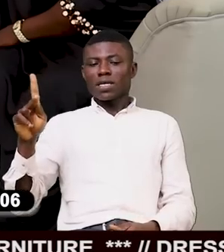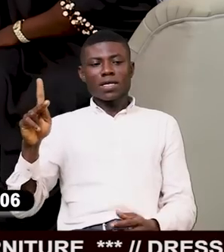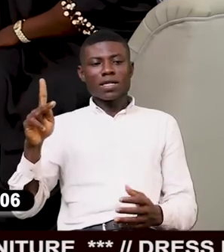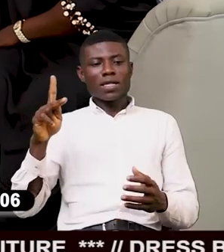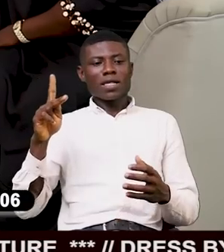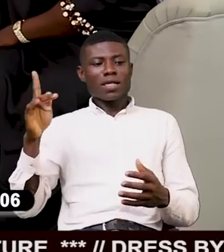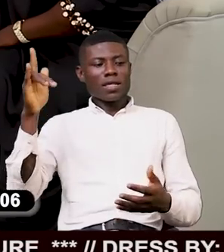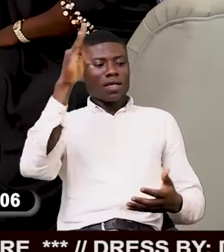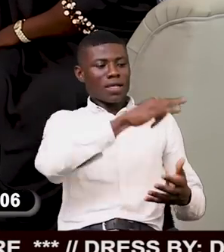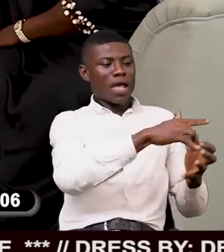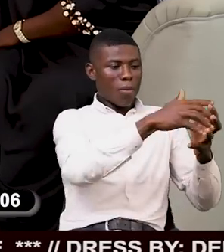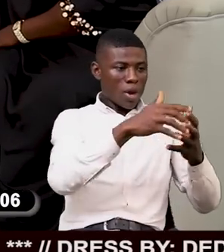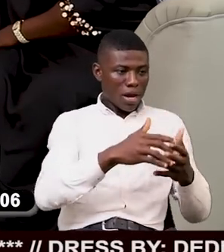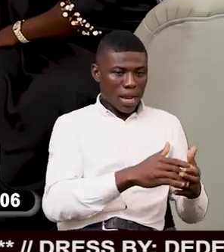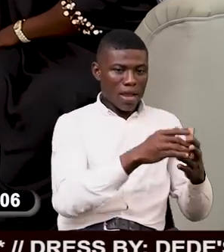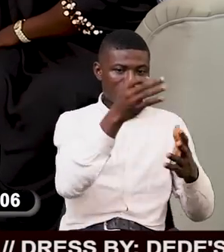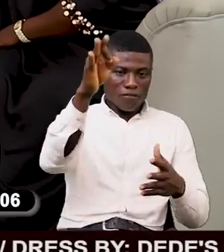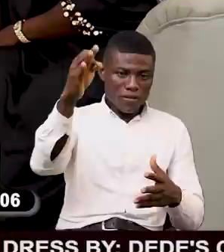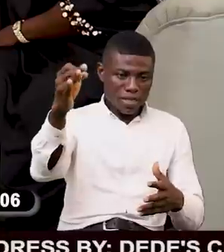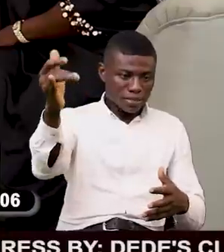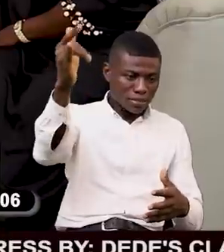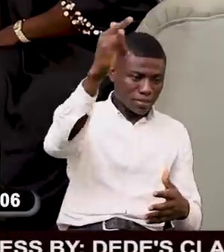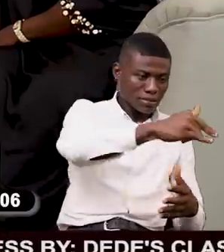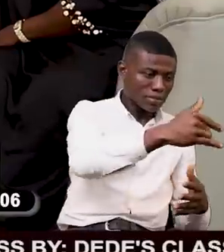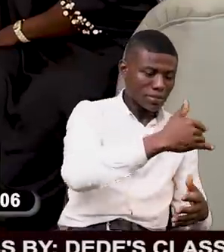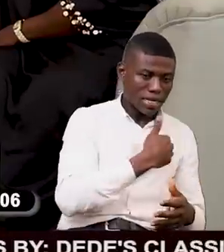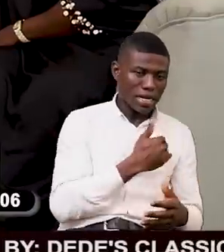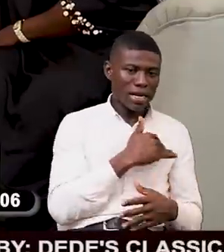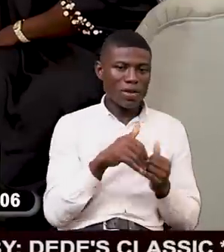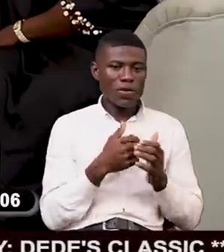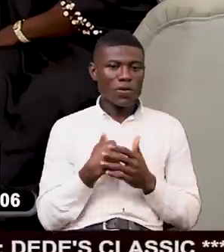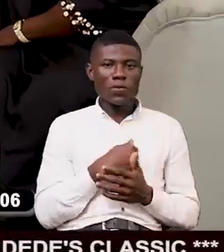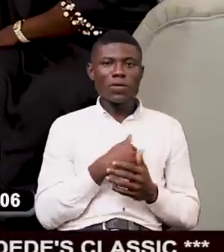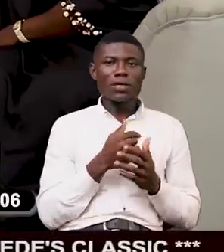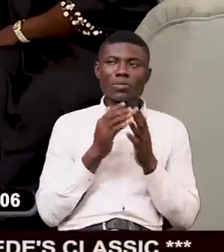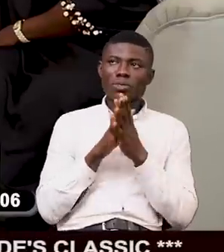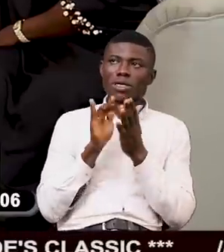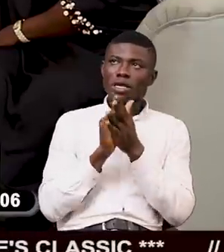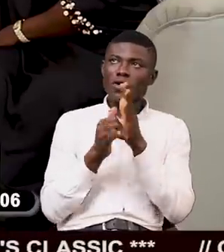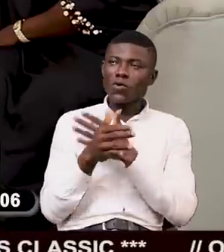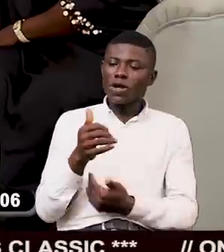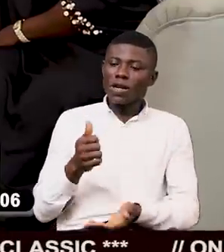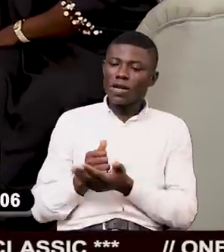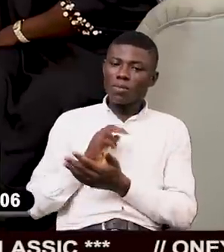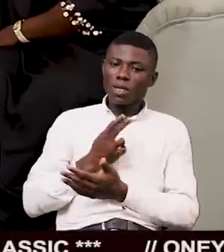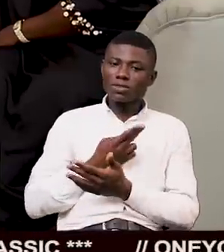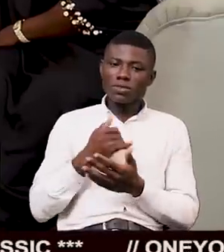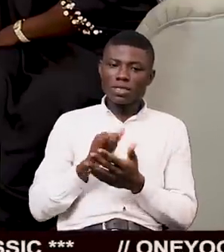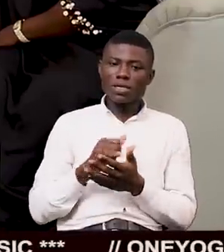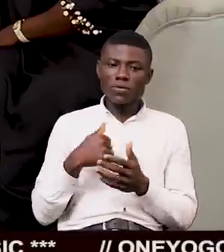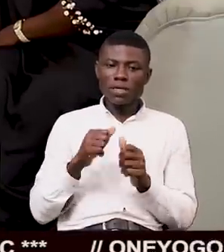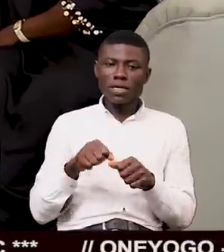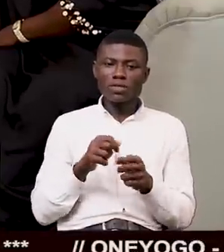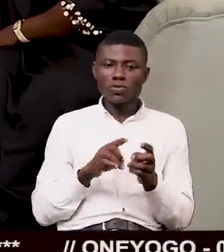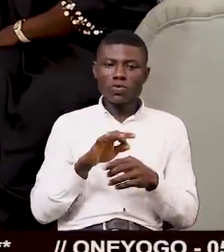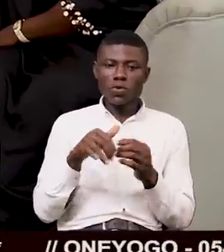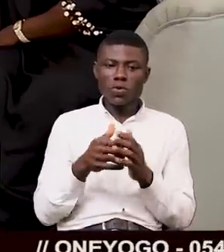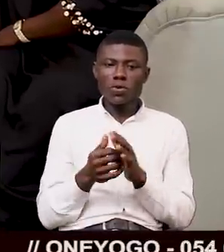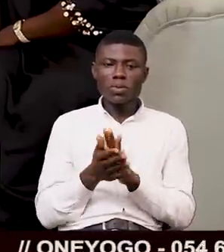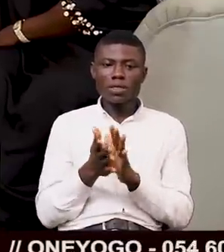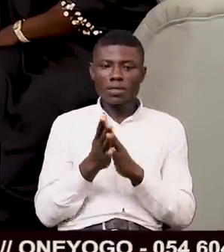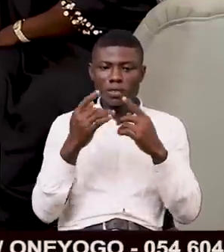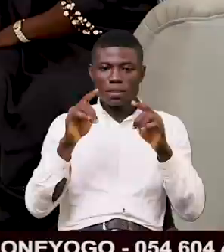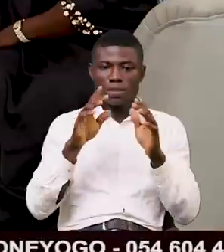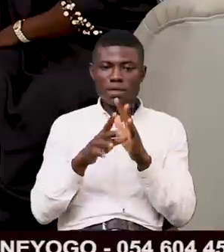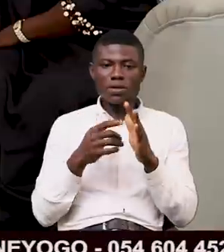them ko ba bia ya ko bia bi nyame adom aha ye hwe nyame se obeboa wo ma esa hoode no ye timi ayesa ne ma ni nyina okay